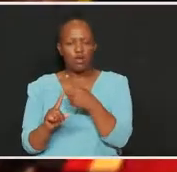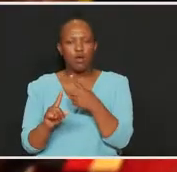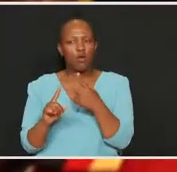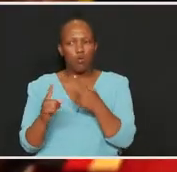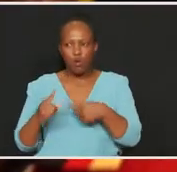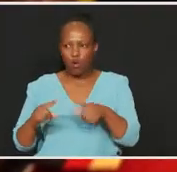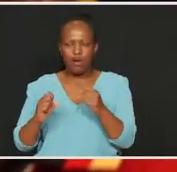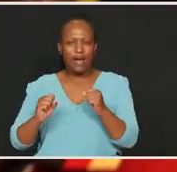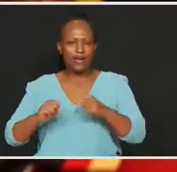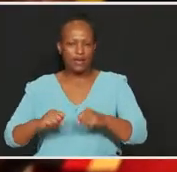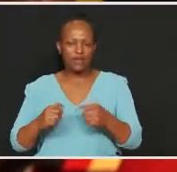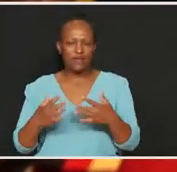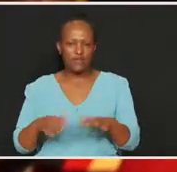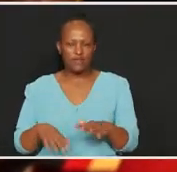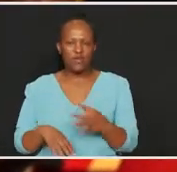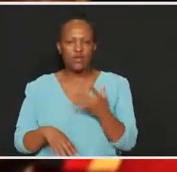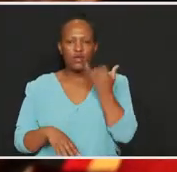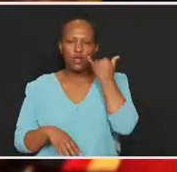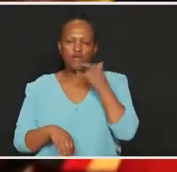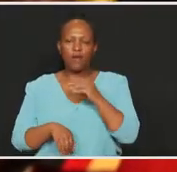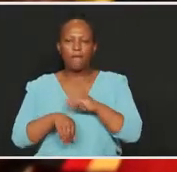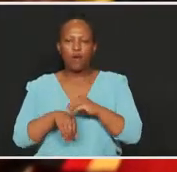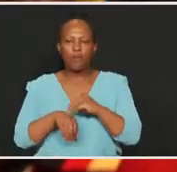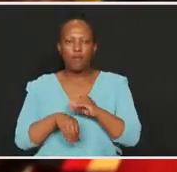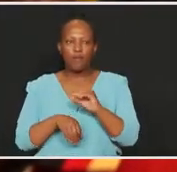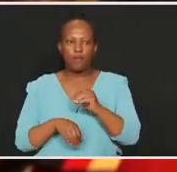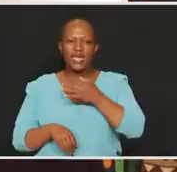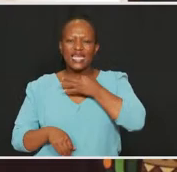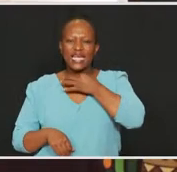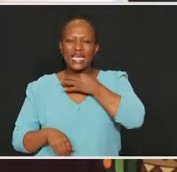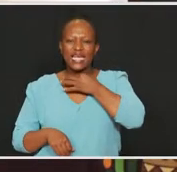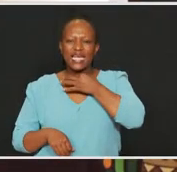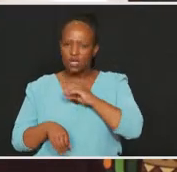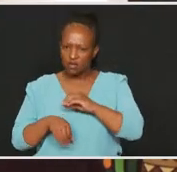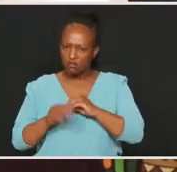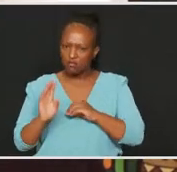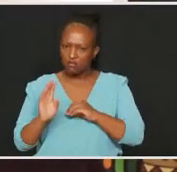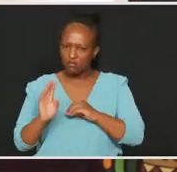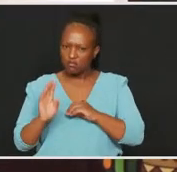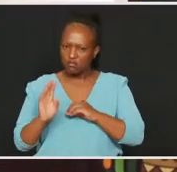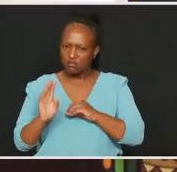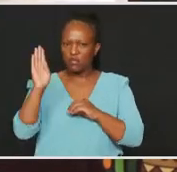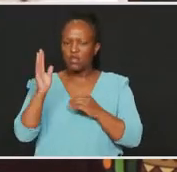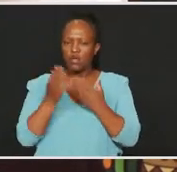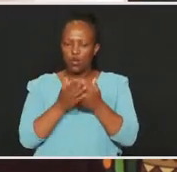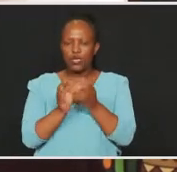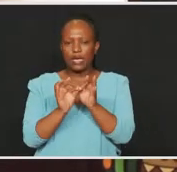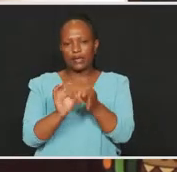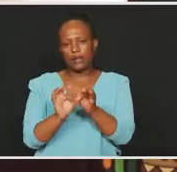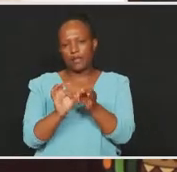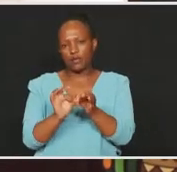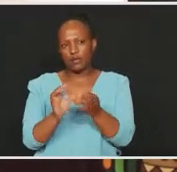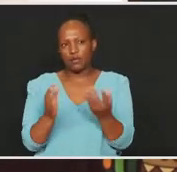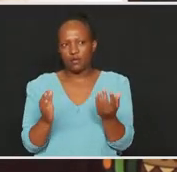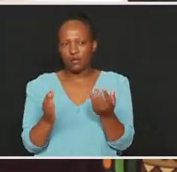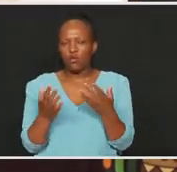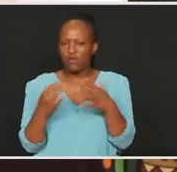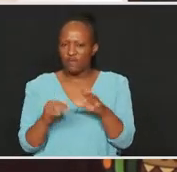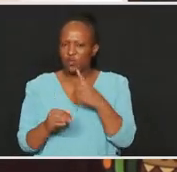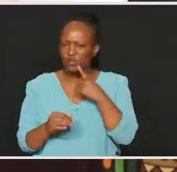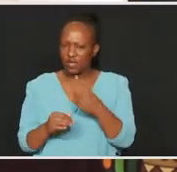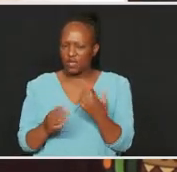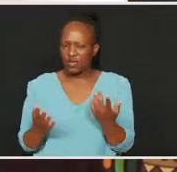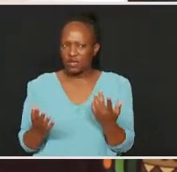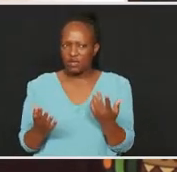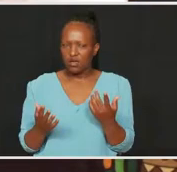great if you have a problem with an English indicate so that will translate when they speak that's what we said